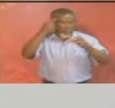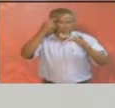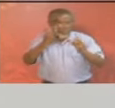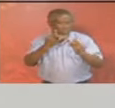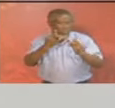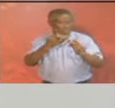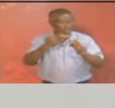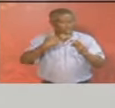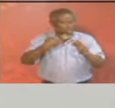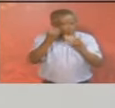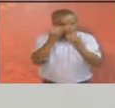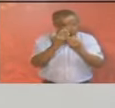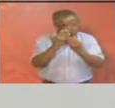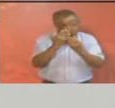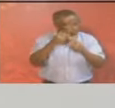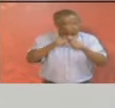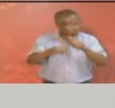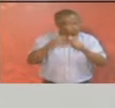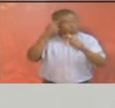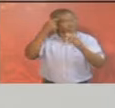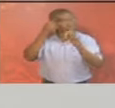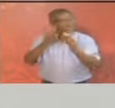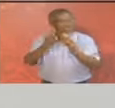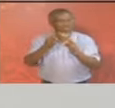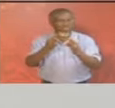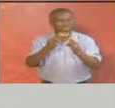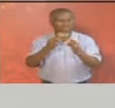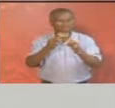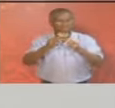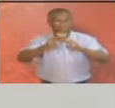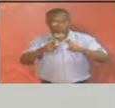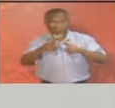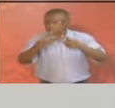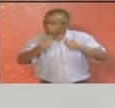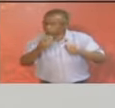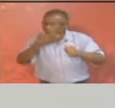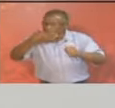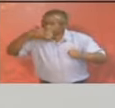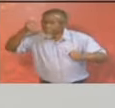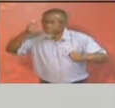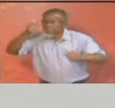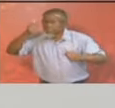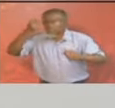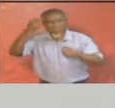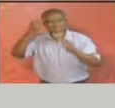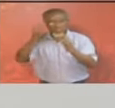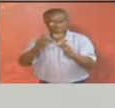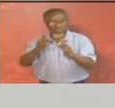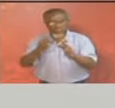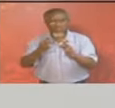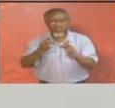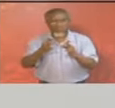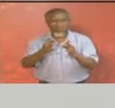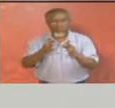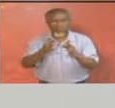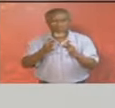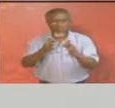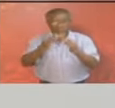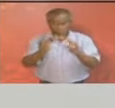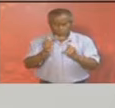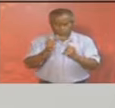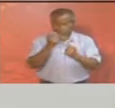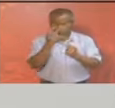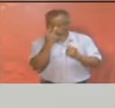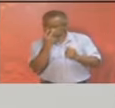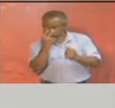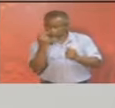terms of the best practice and best choices with the information available at various points in time. So to be perfectly